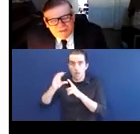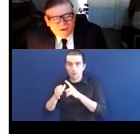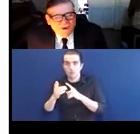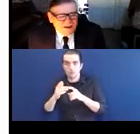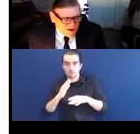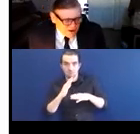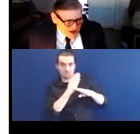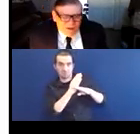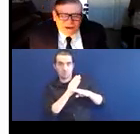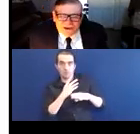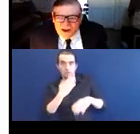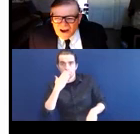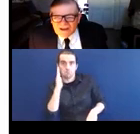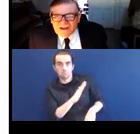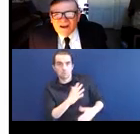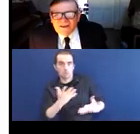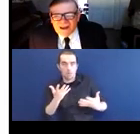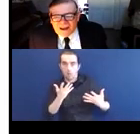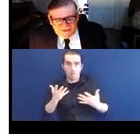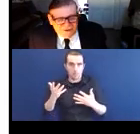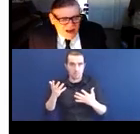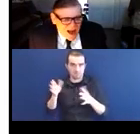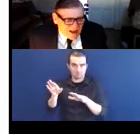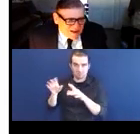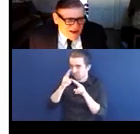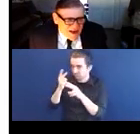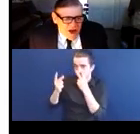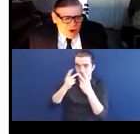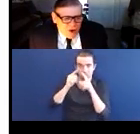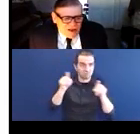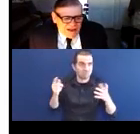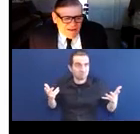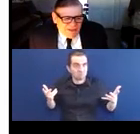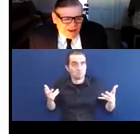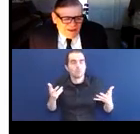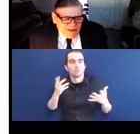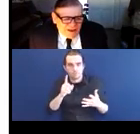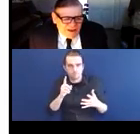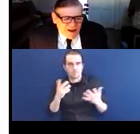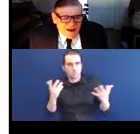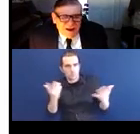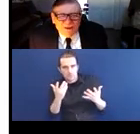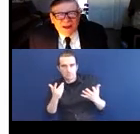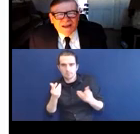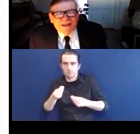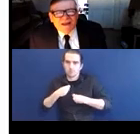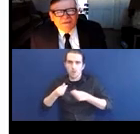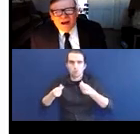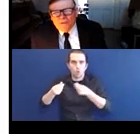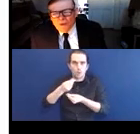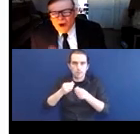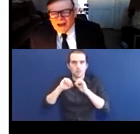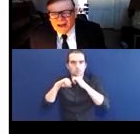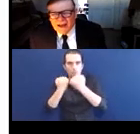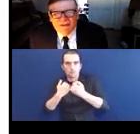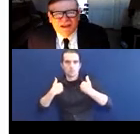disabled people, is the question I want to try and answer in the next few slides. Or is it something that we need to think about